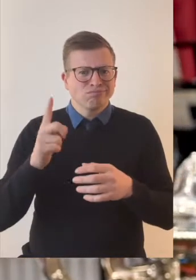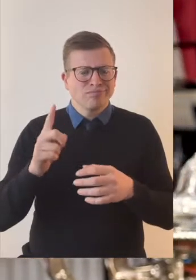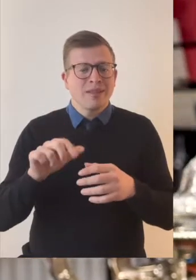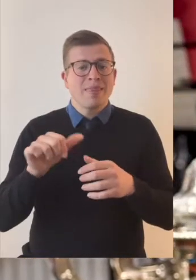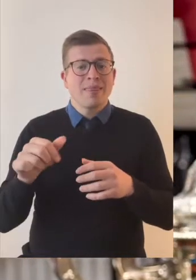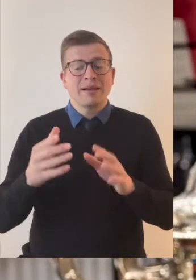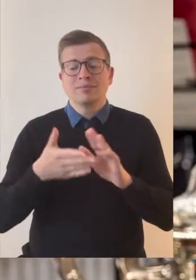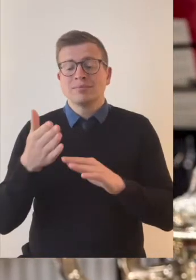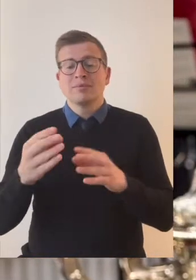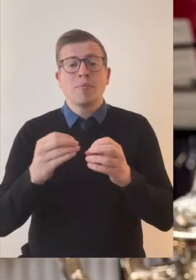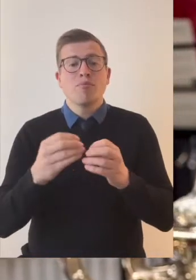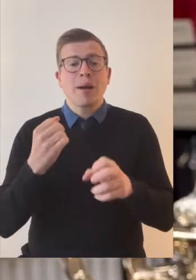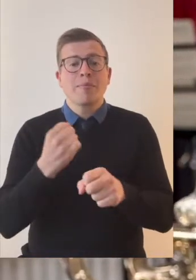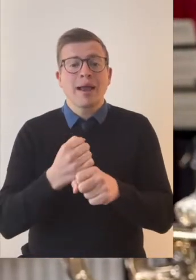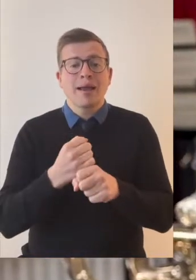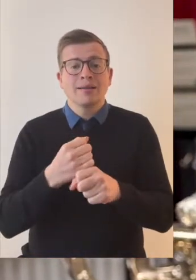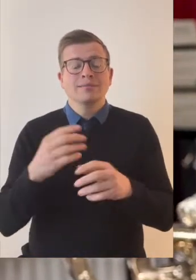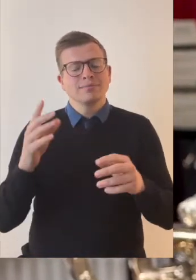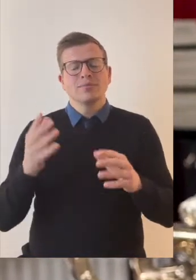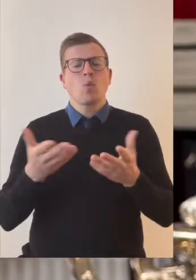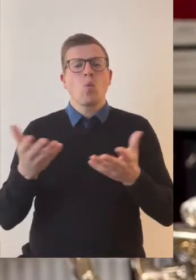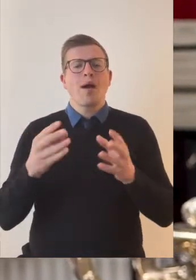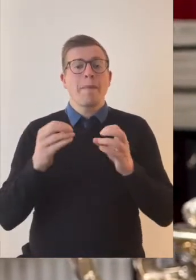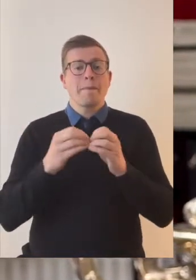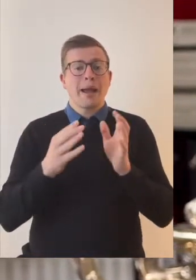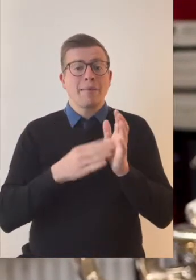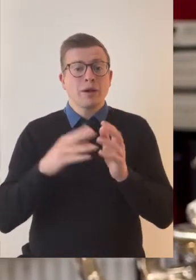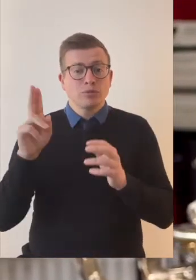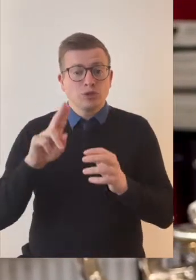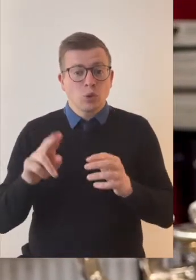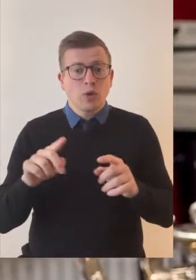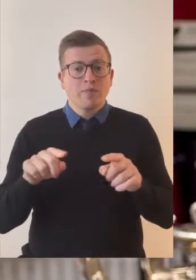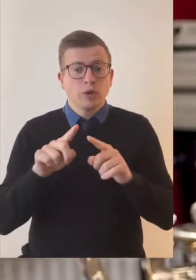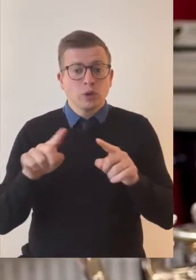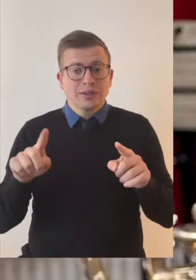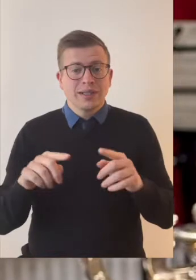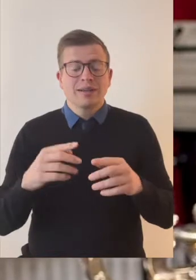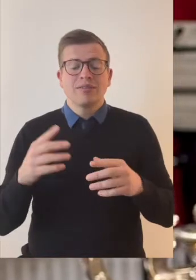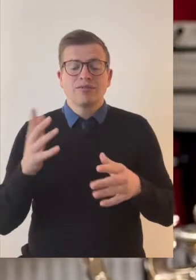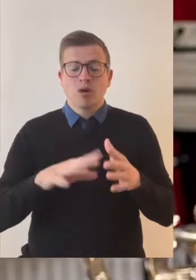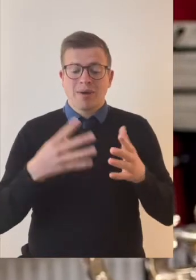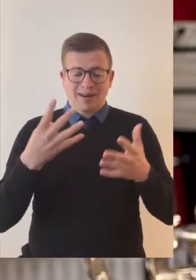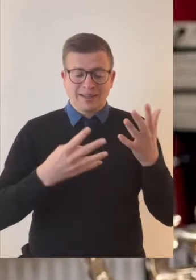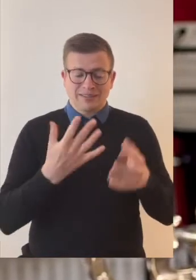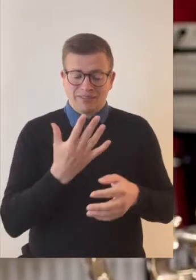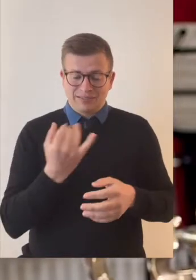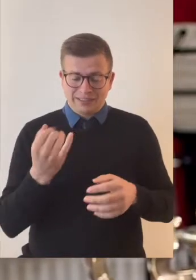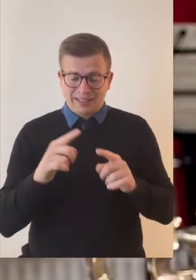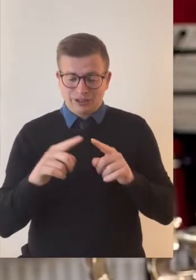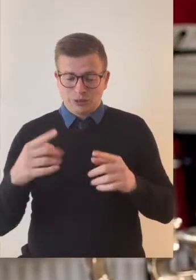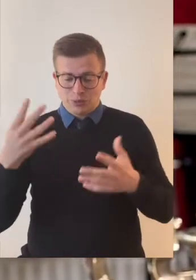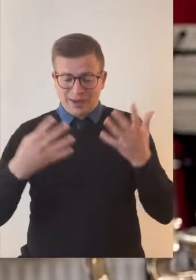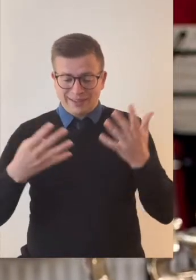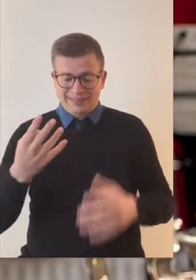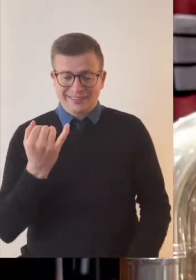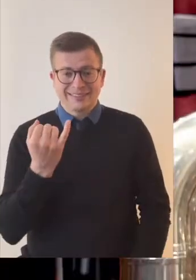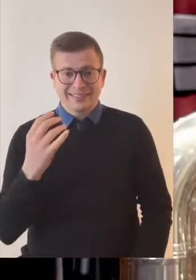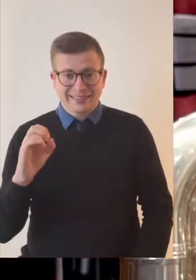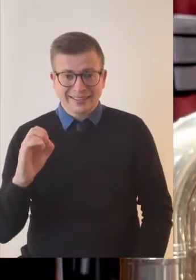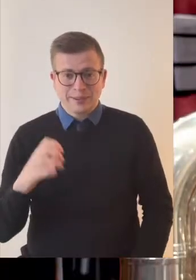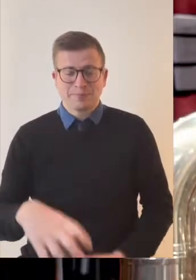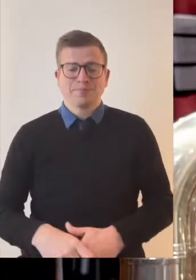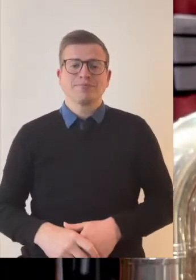Bramgay, to the Birmingham School of Music from 1956 till